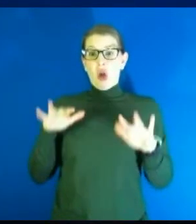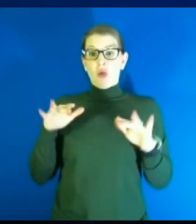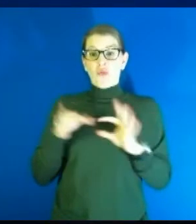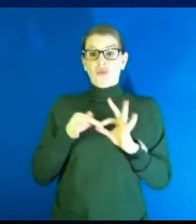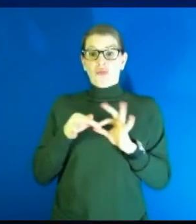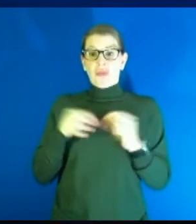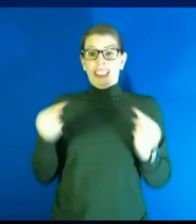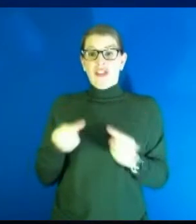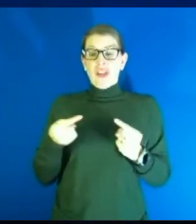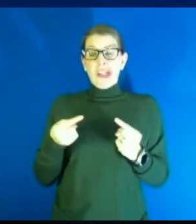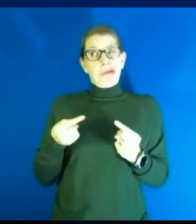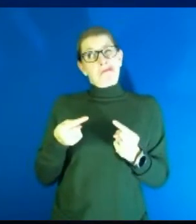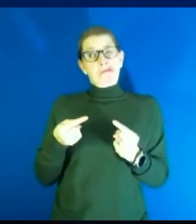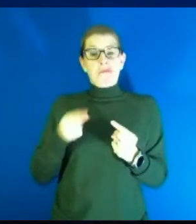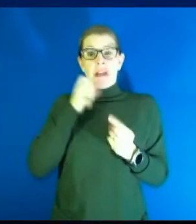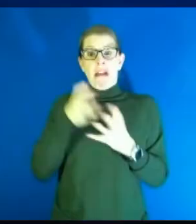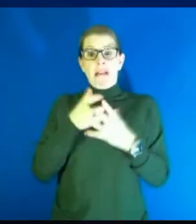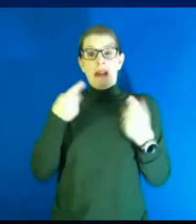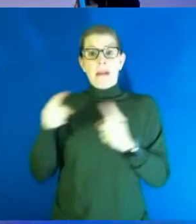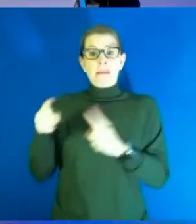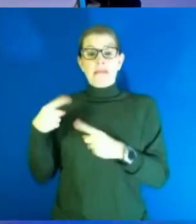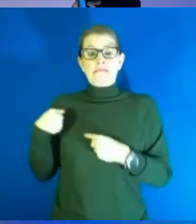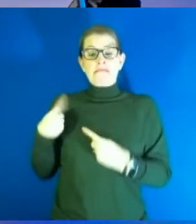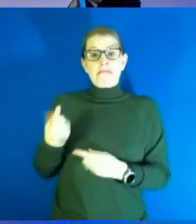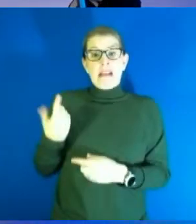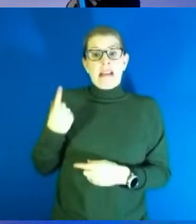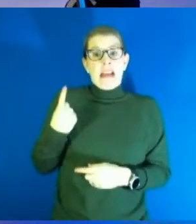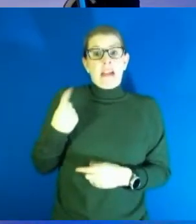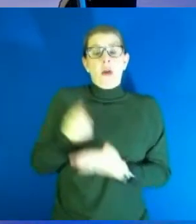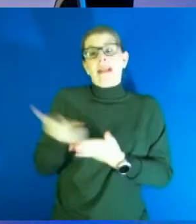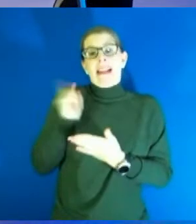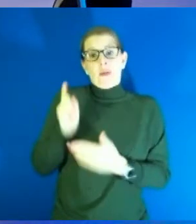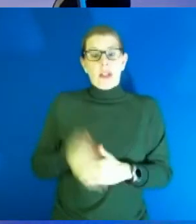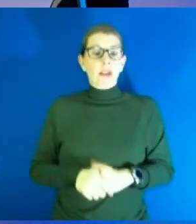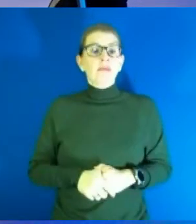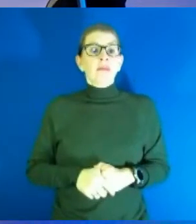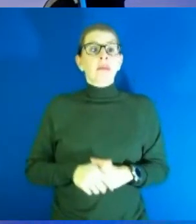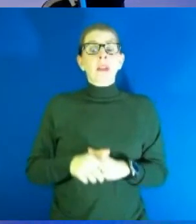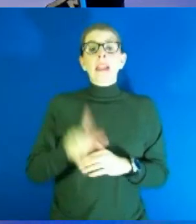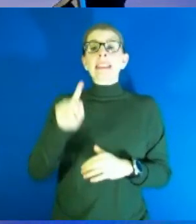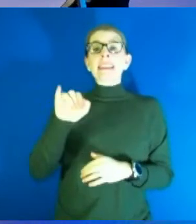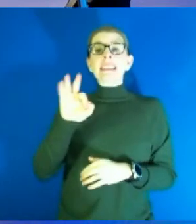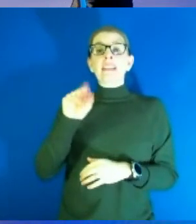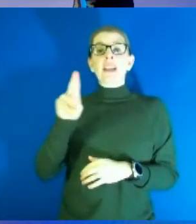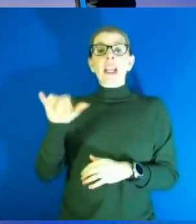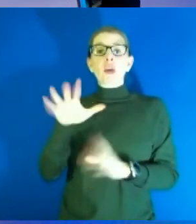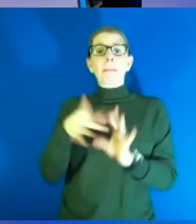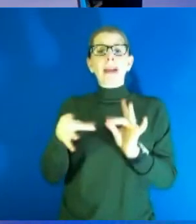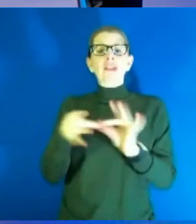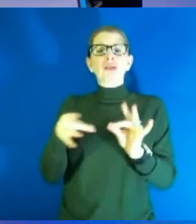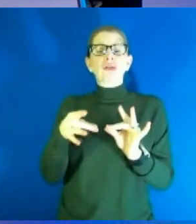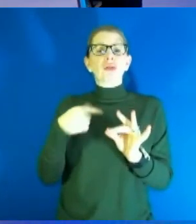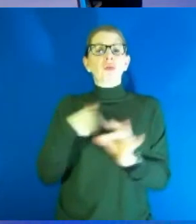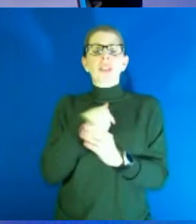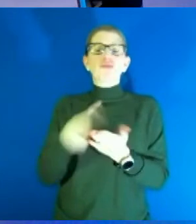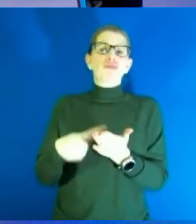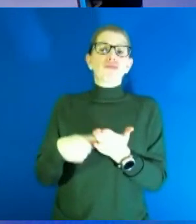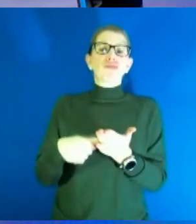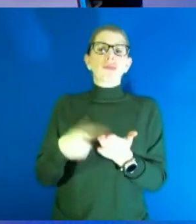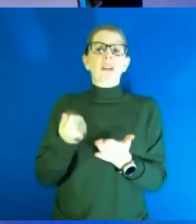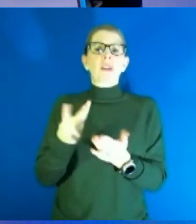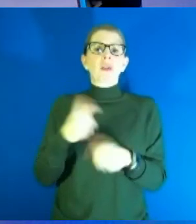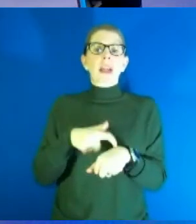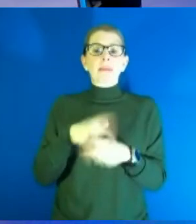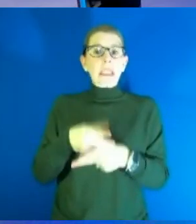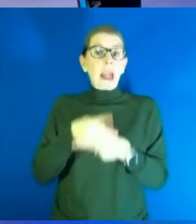do, but not that much this last week. Tiffany, what's your message to people? We've talked about it a couple of times on this show, just to be careful